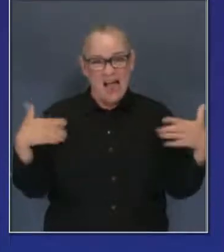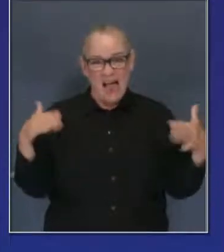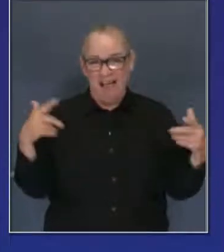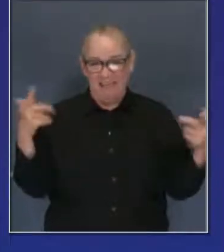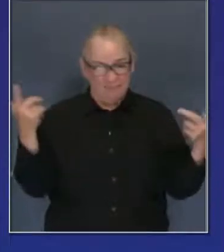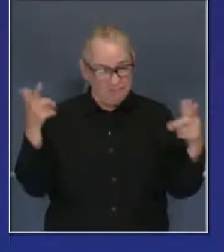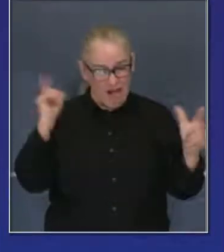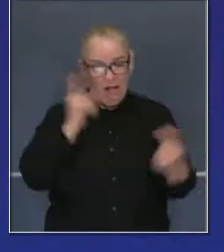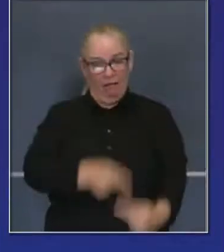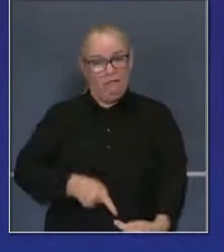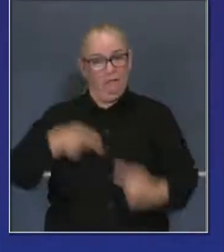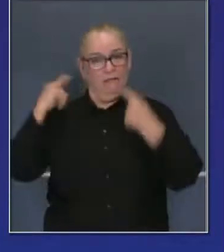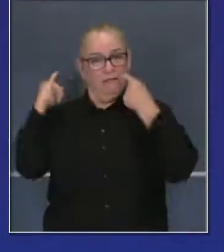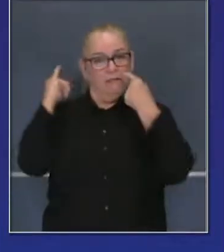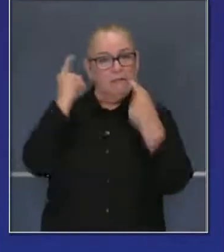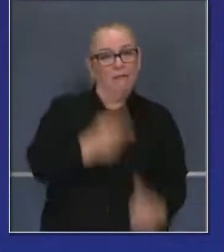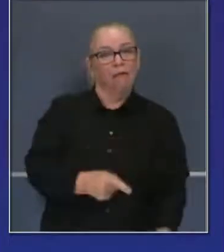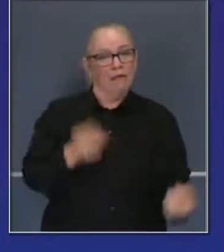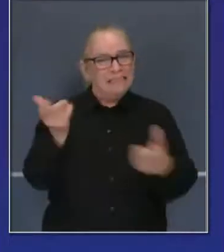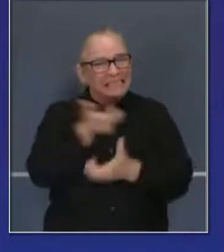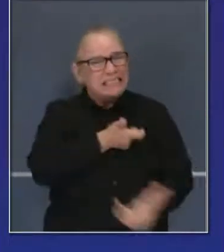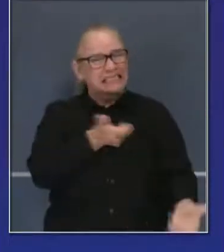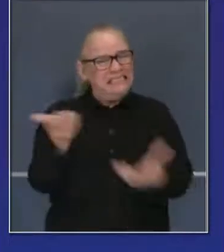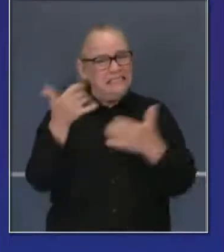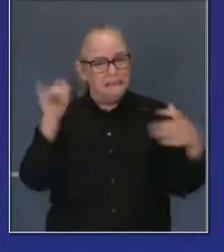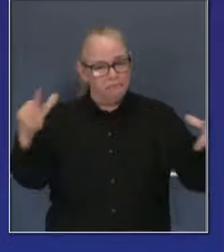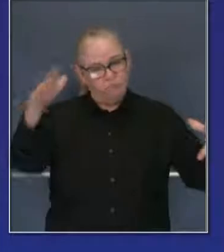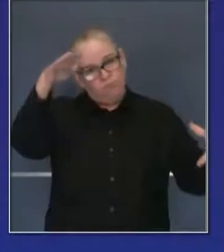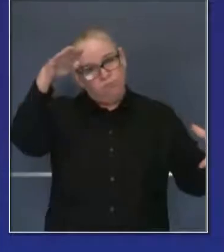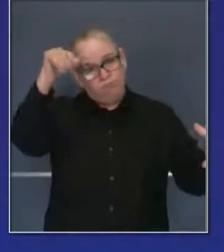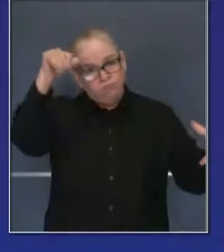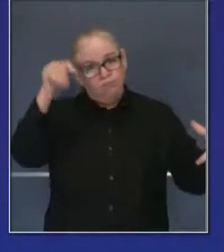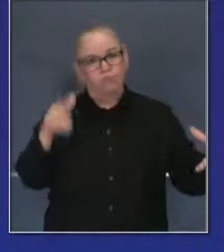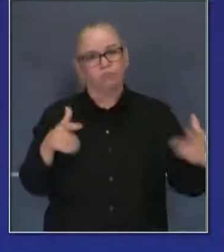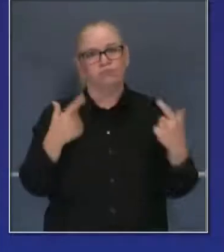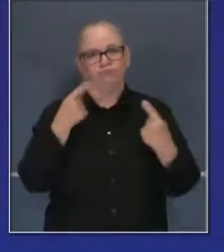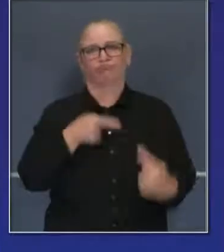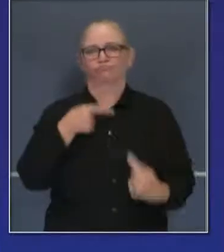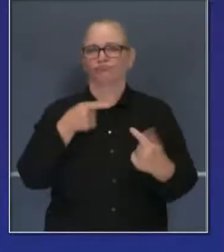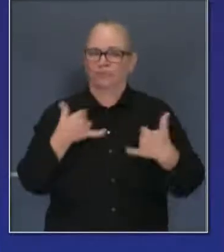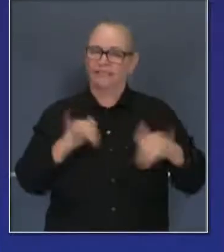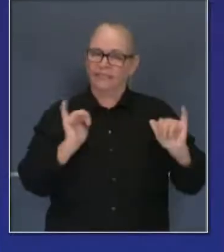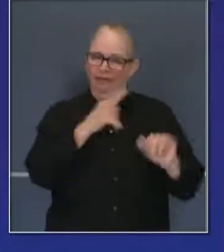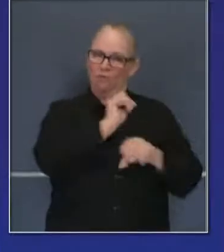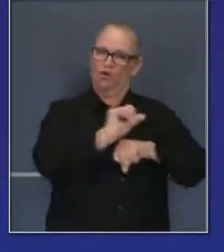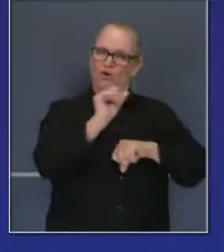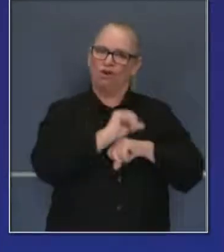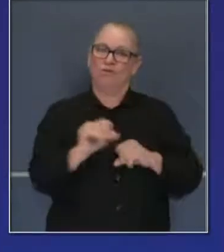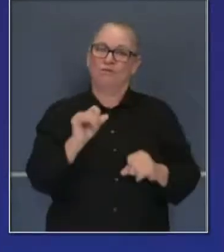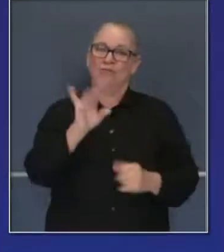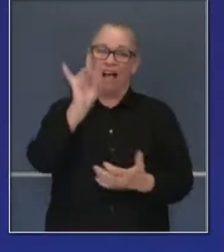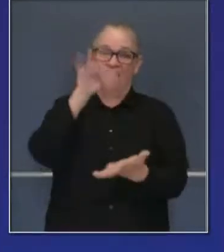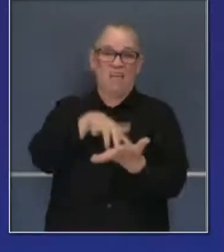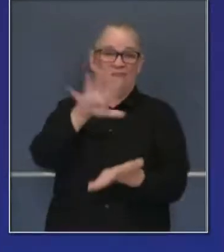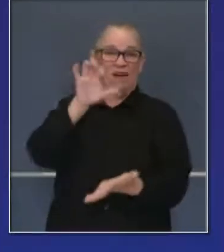It's a stubborn fire, difficult, challenging conditions in LA County, 8,500 acres, 0% containment last